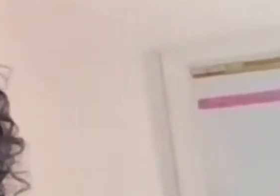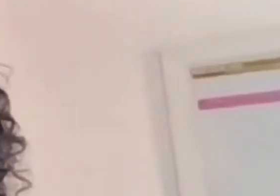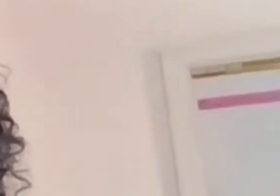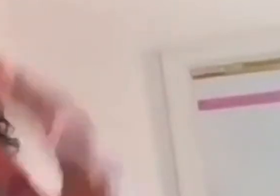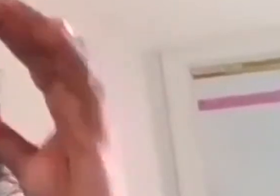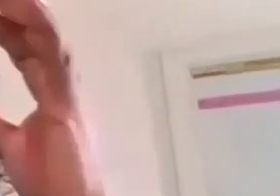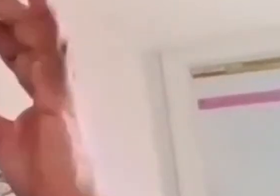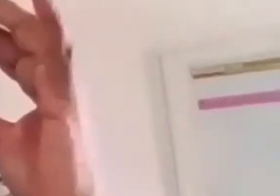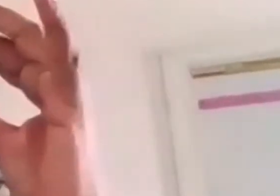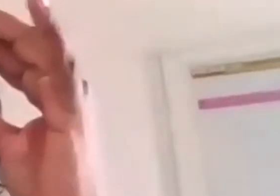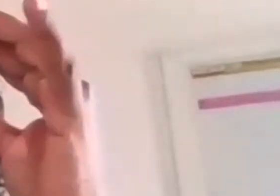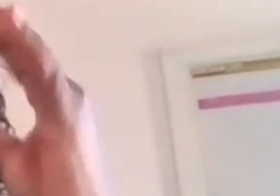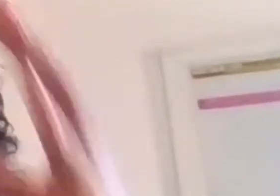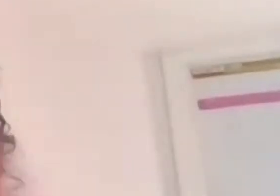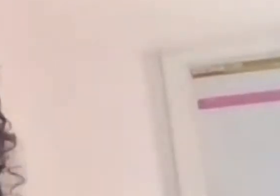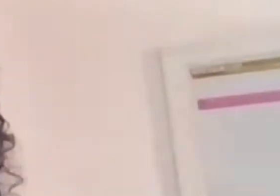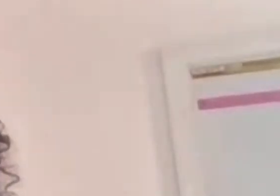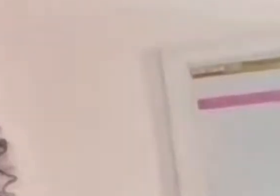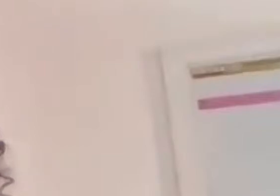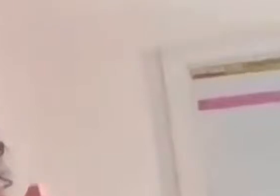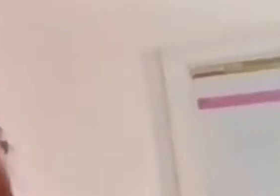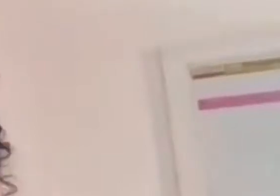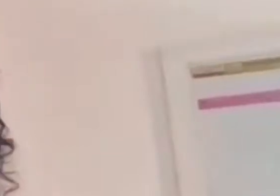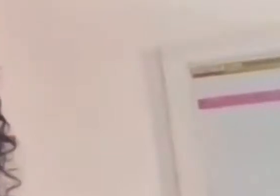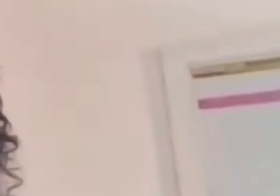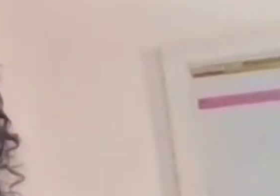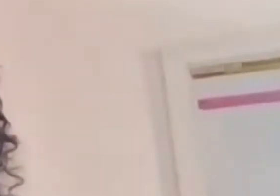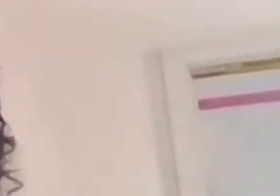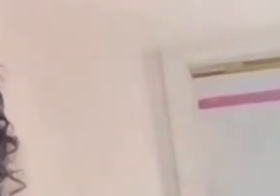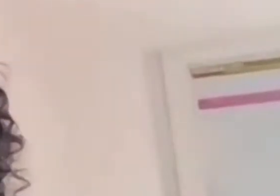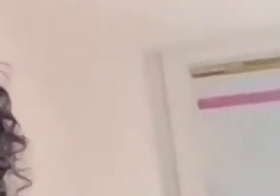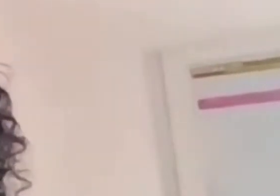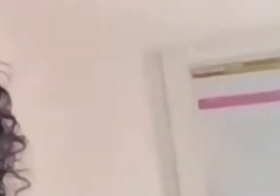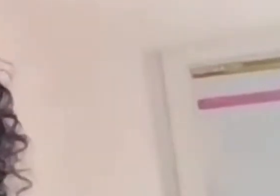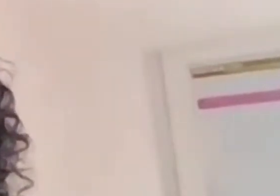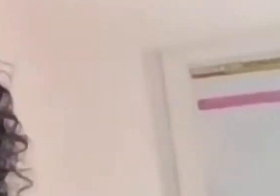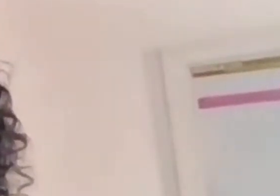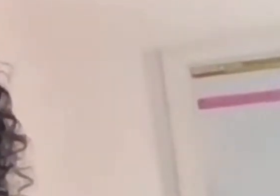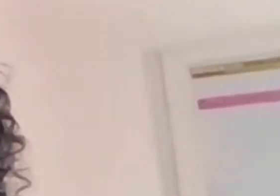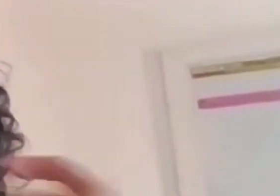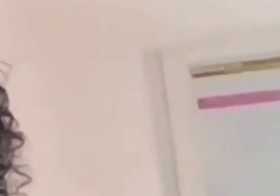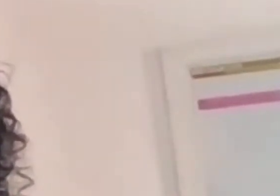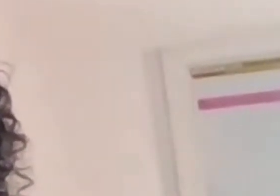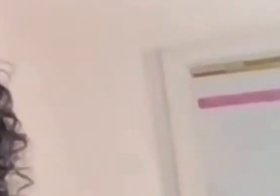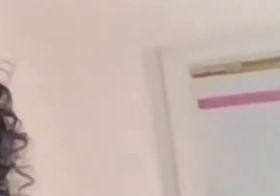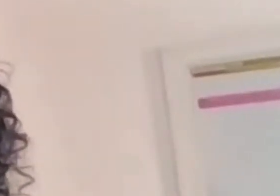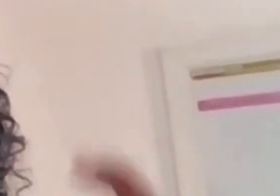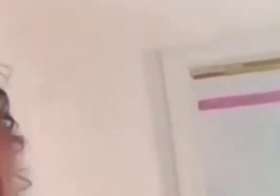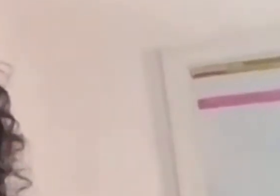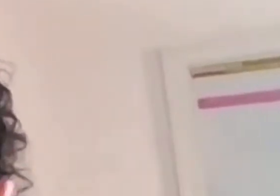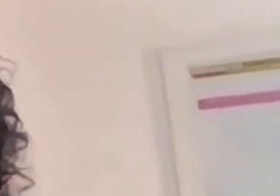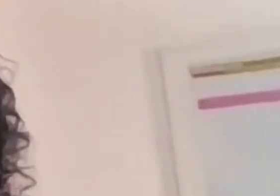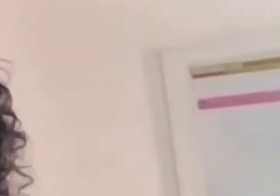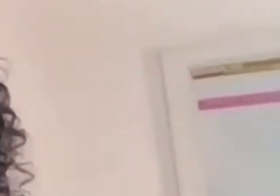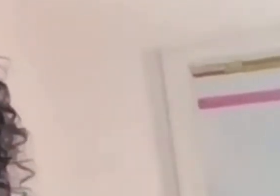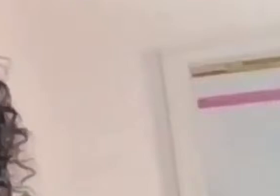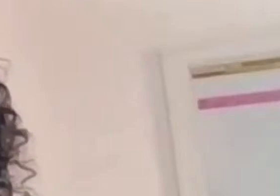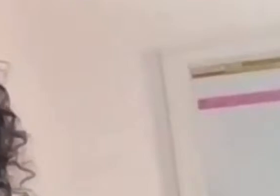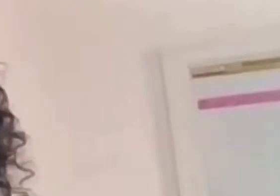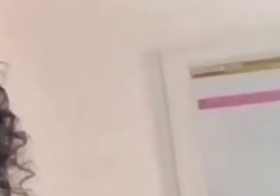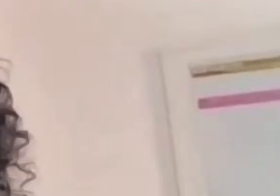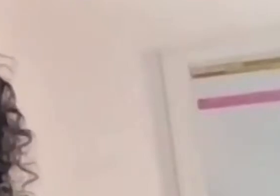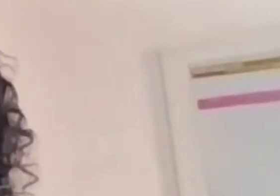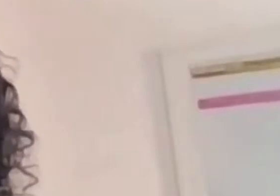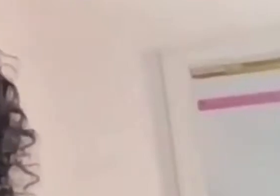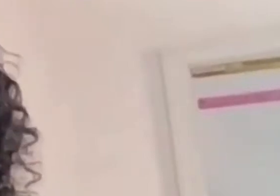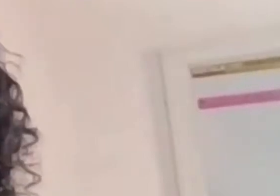who's extremely vulnerable and you are a healthcare professional, you want to think about wearing your respirator type closely fitted